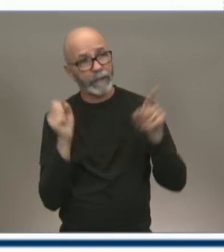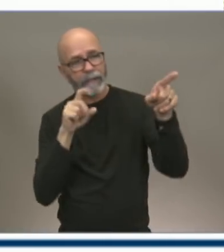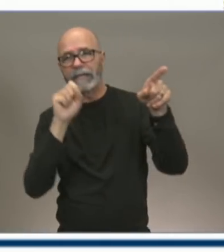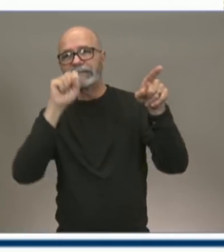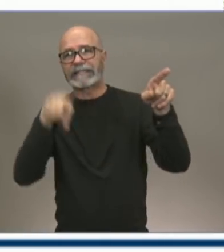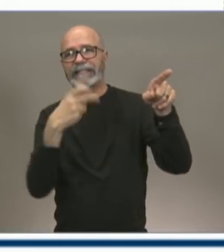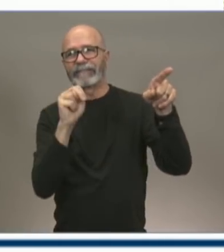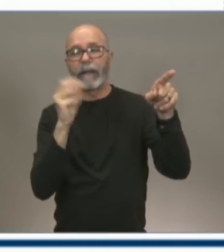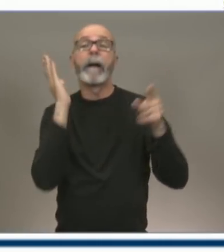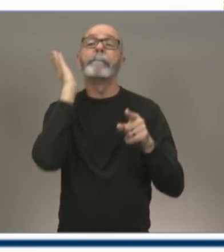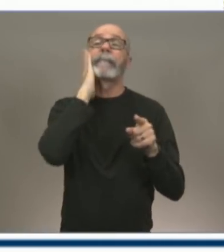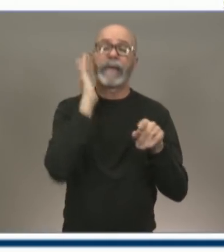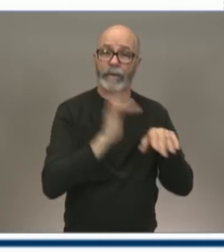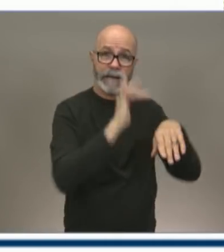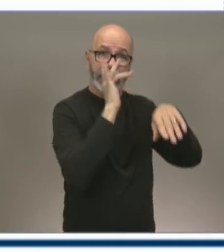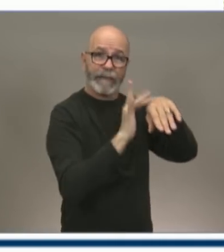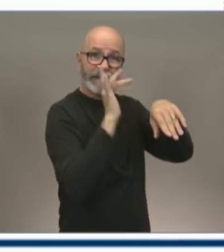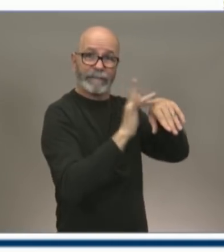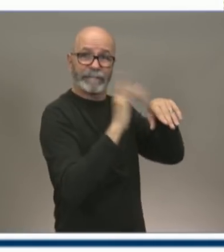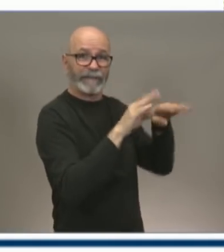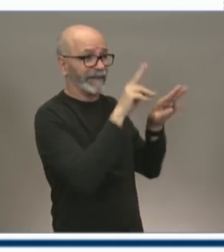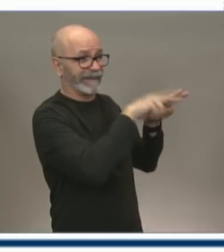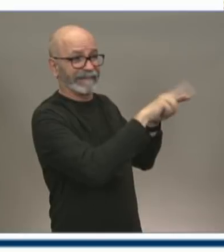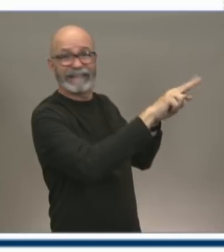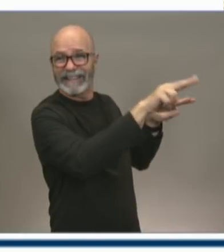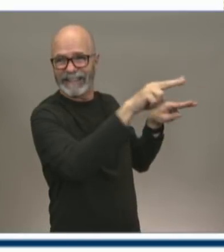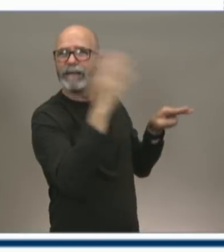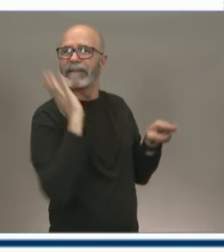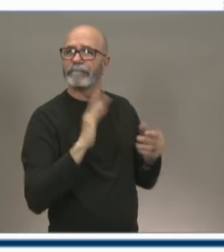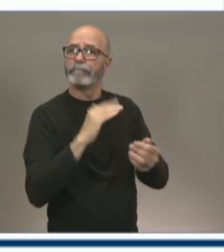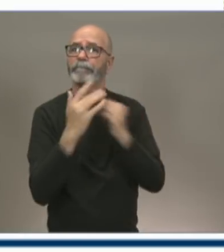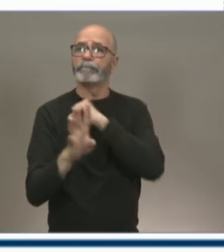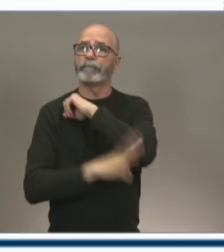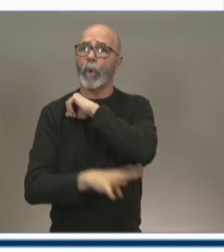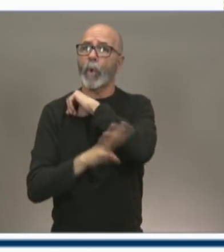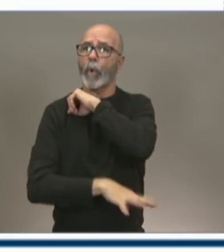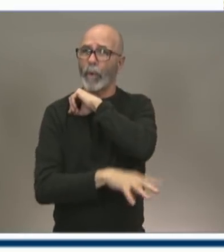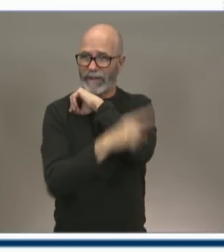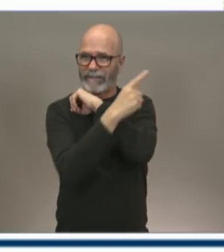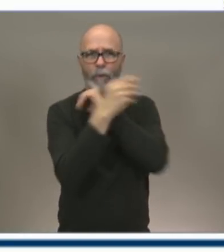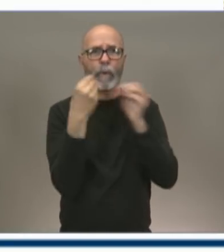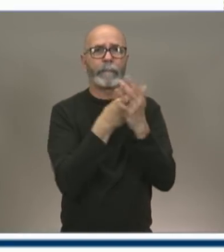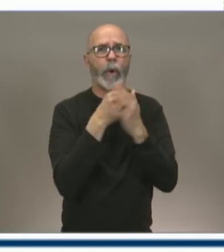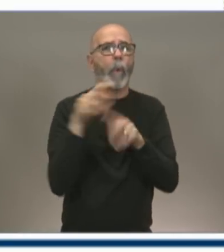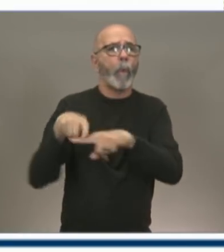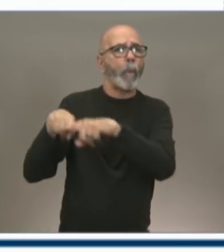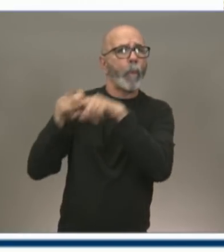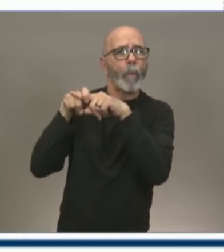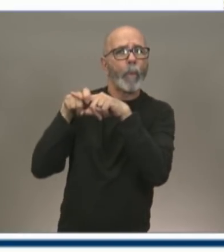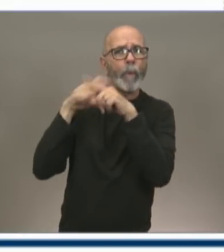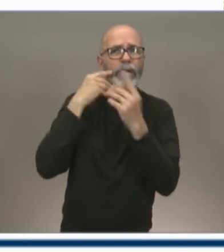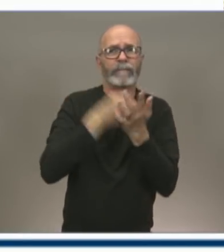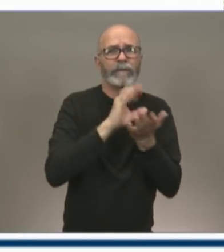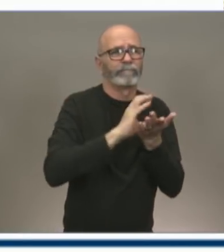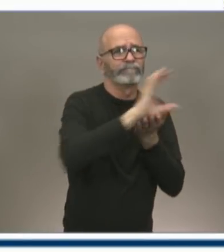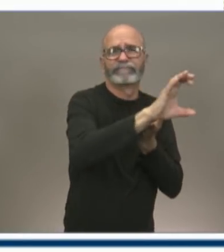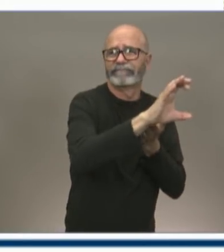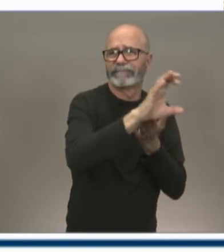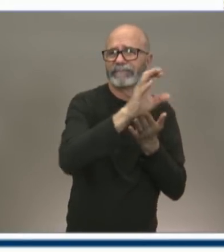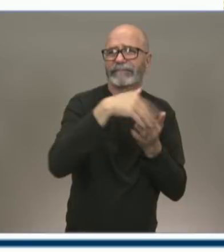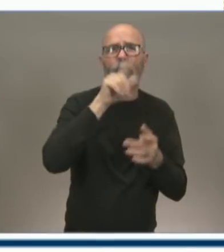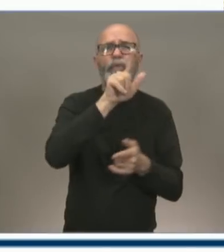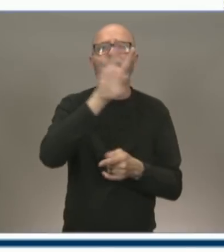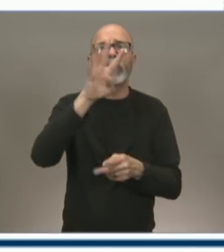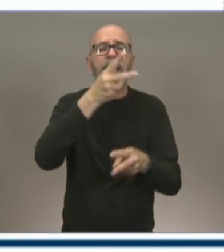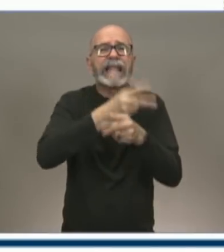province had withheld funding from 24 long-term care homes that didn't fill the vacant beds that they were required to, and there were more than 360